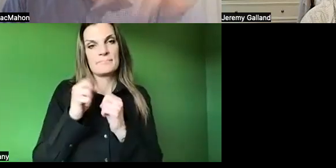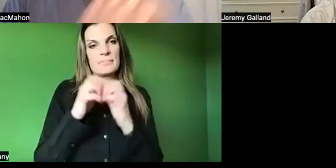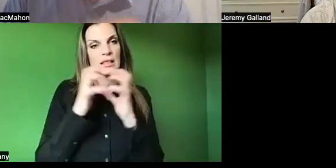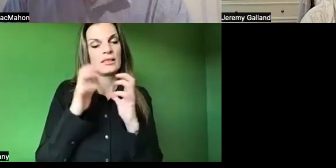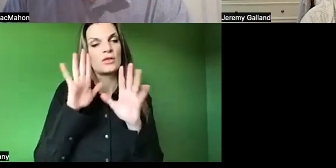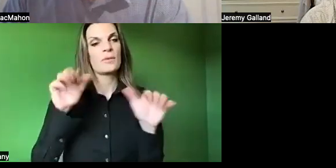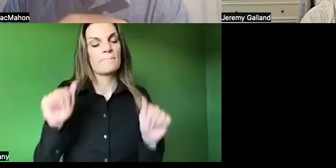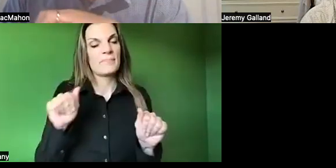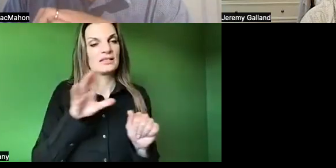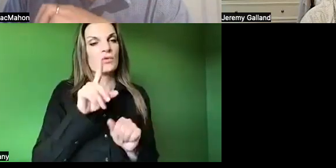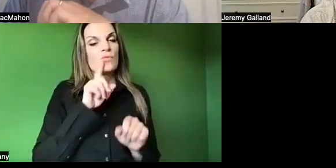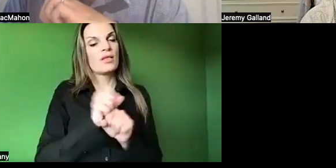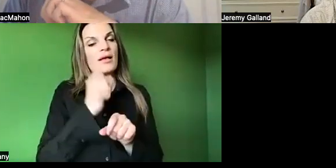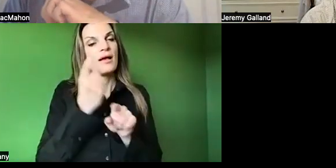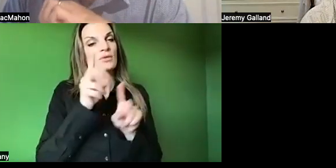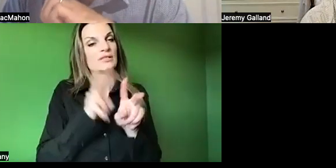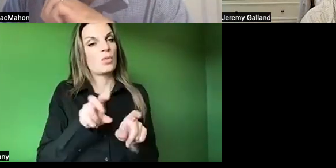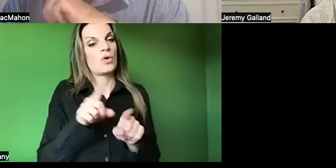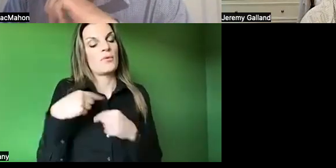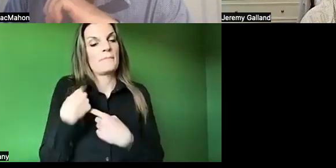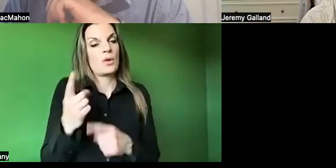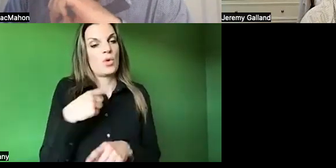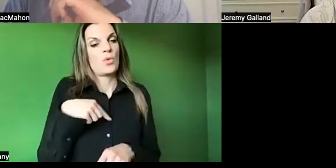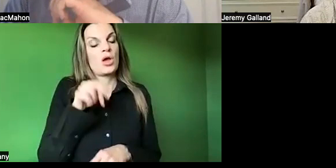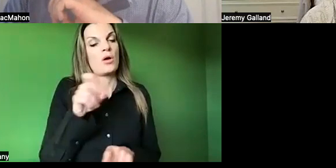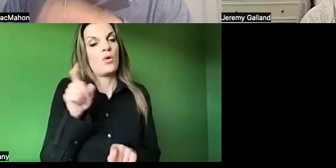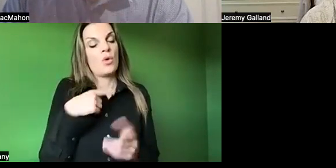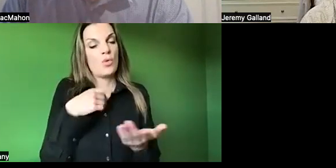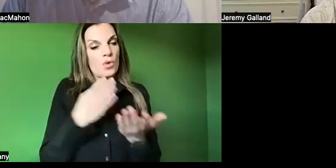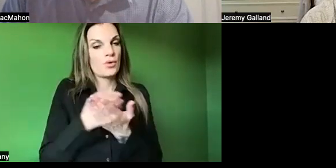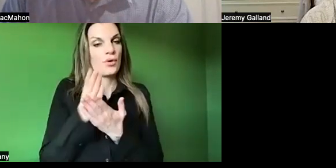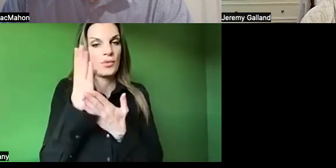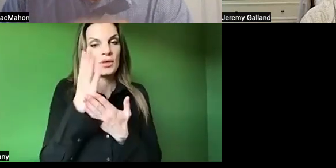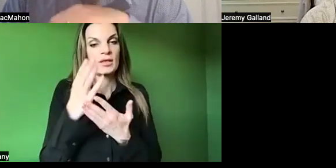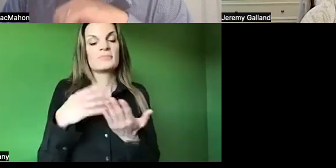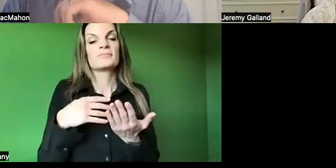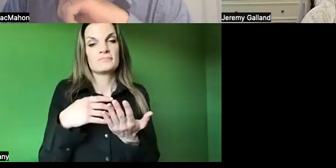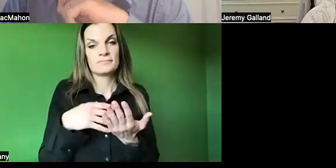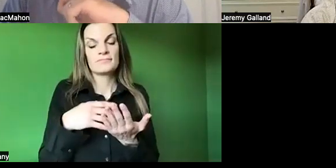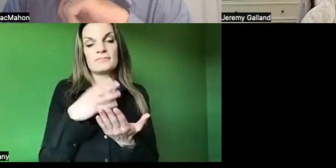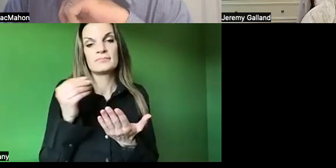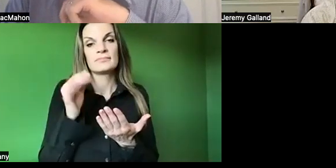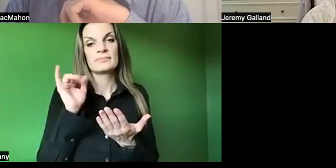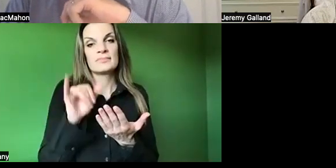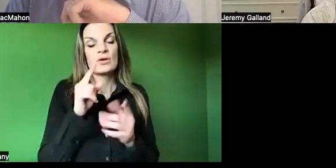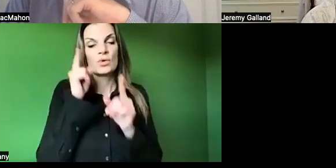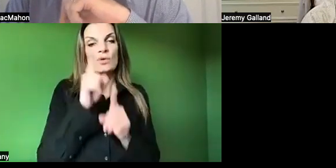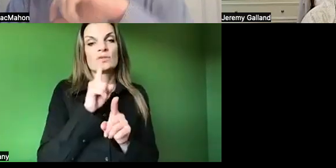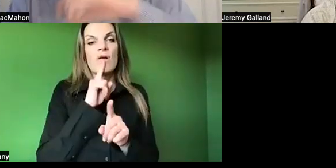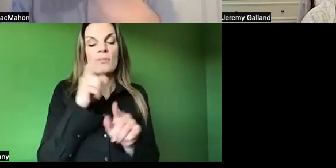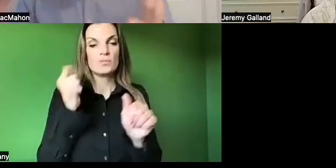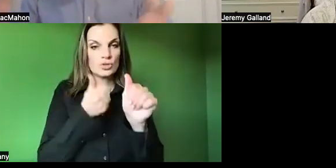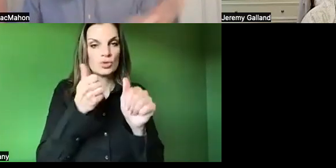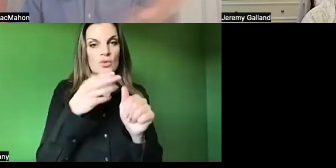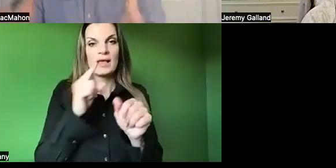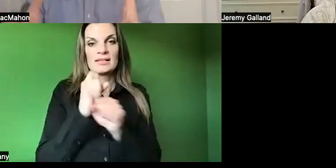capacity, the accurate assessment of where we've been, where we are, and where we're going, the coherence with which goals are pursued and achieved.